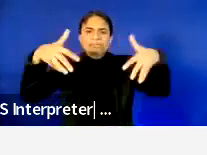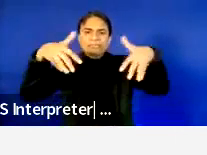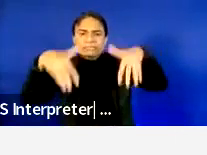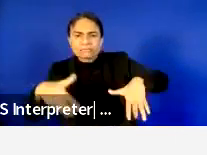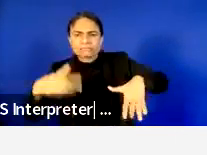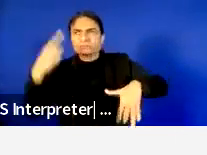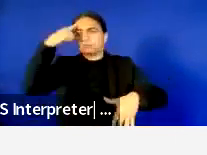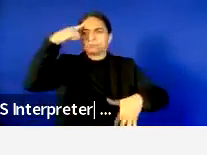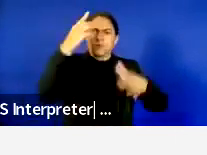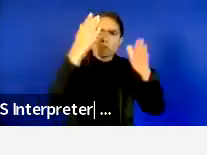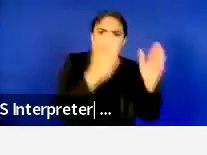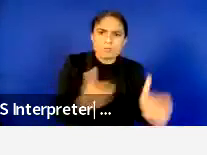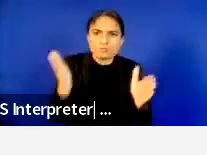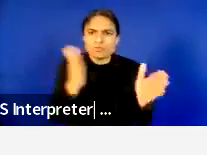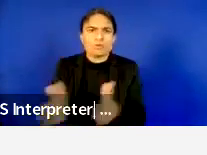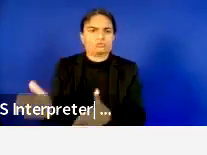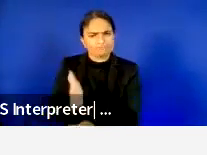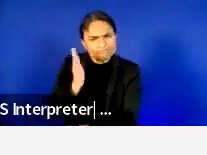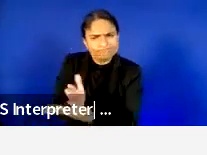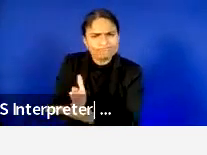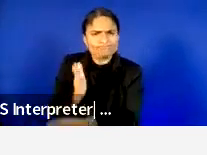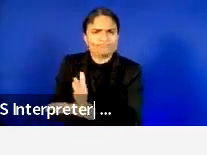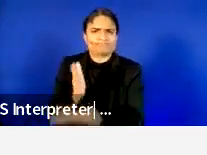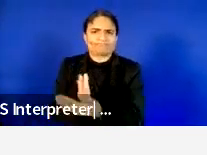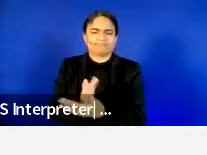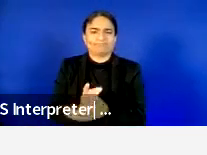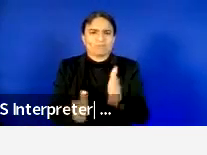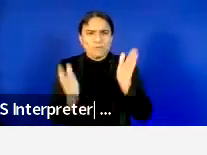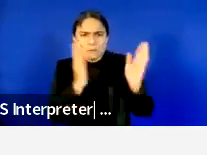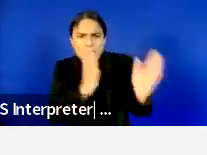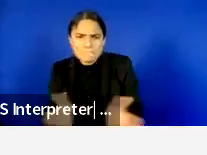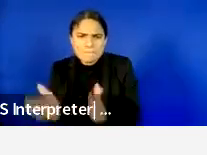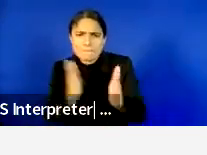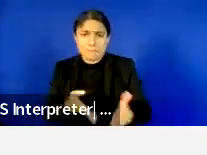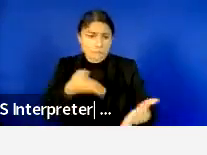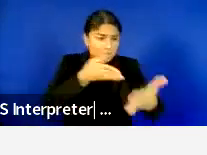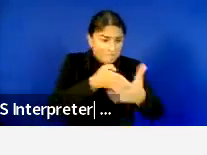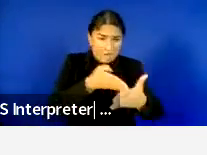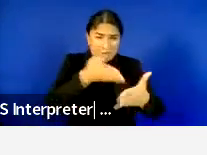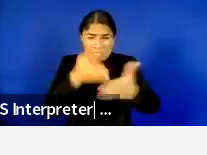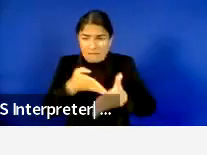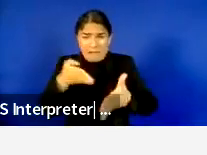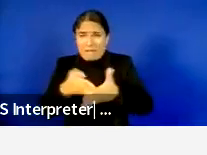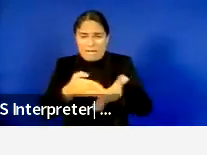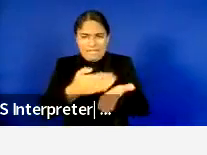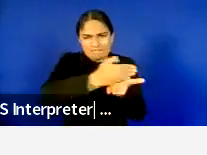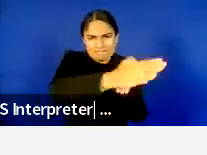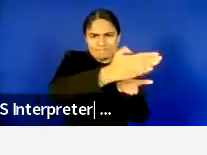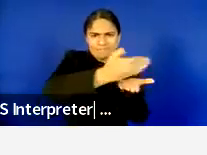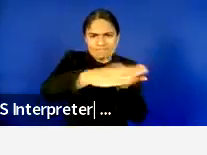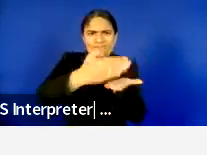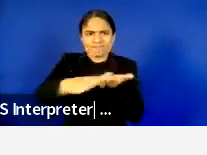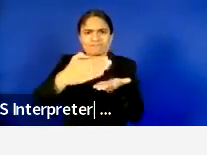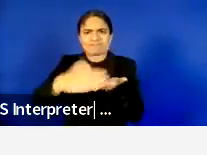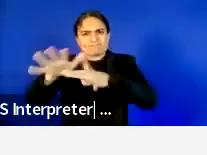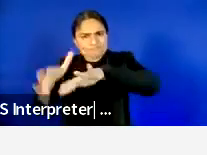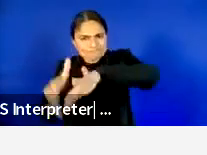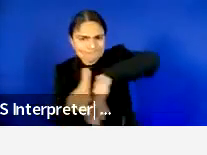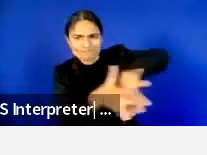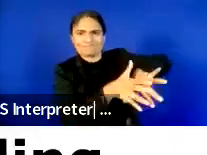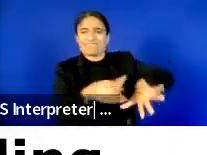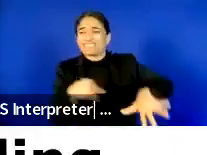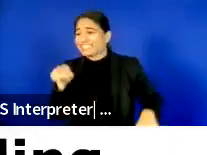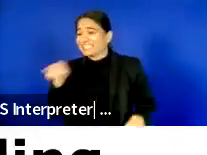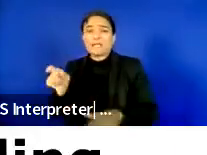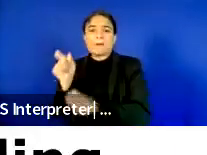being addressed for all feminists with disabilities. So yeah, you can see here a picture of